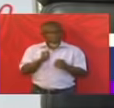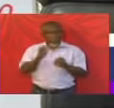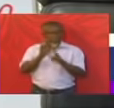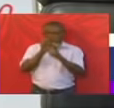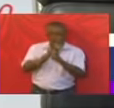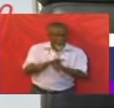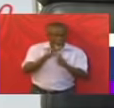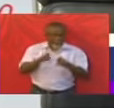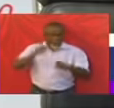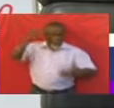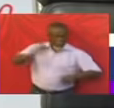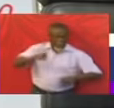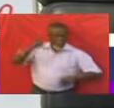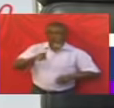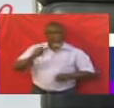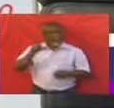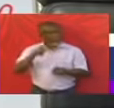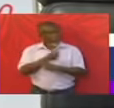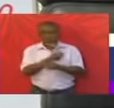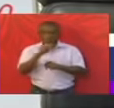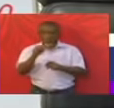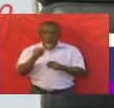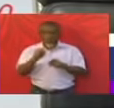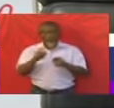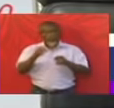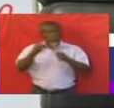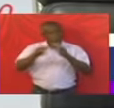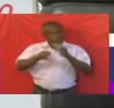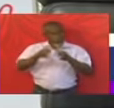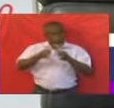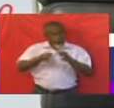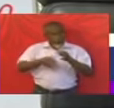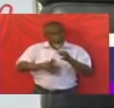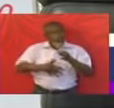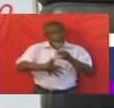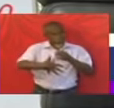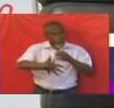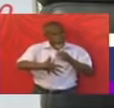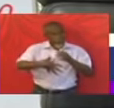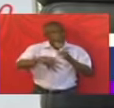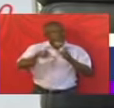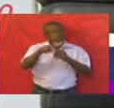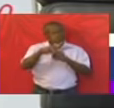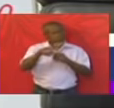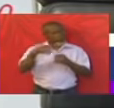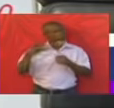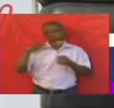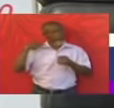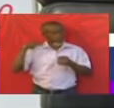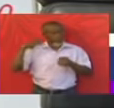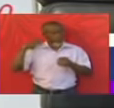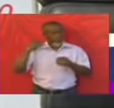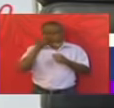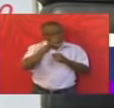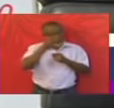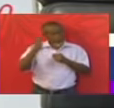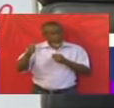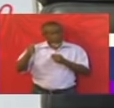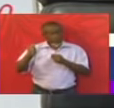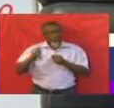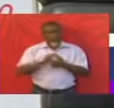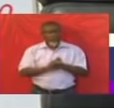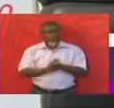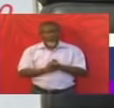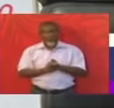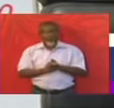this point in time. For pregnant women, it's a totally voluntary process, as informed. Hopefully